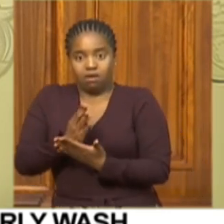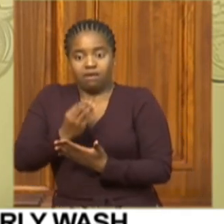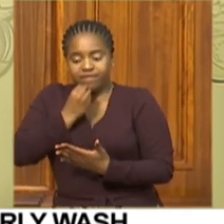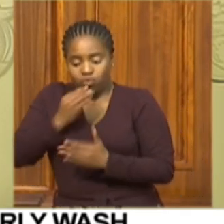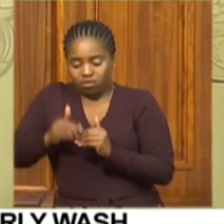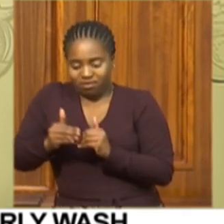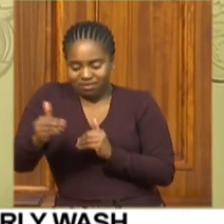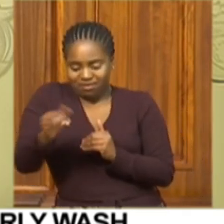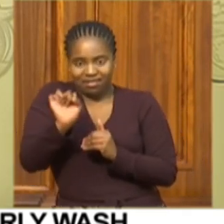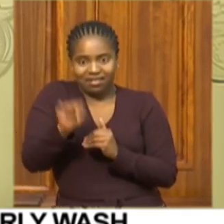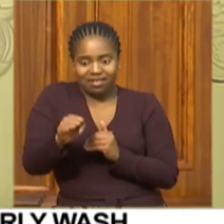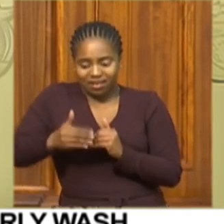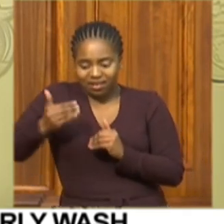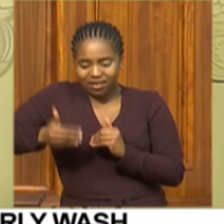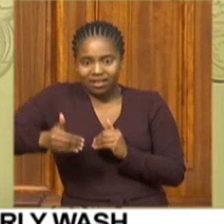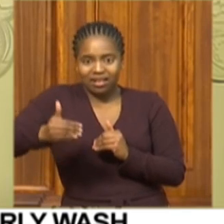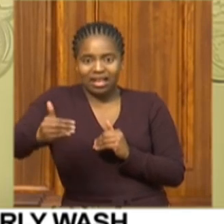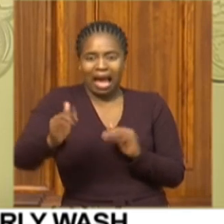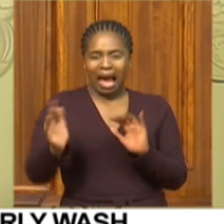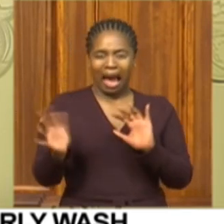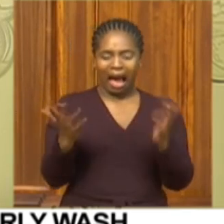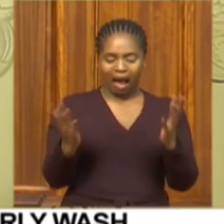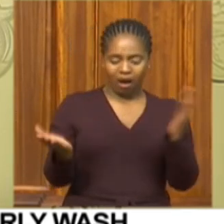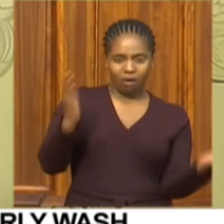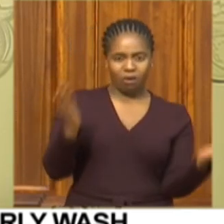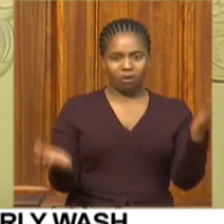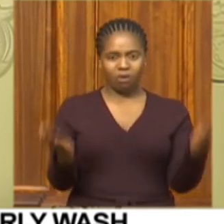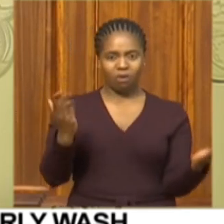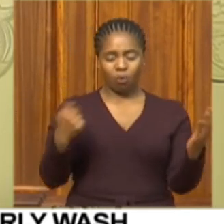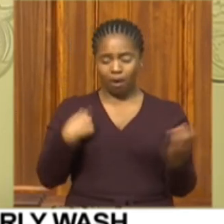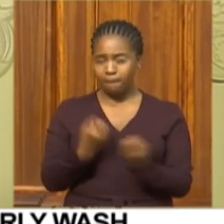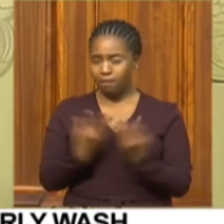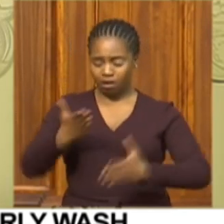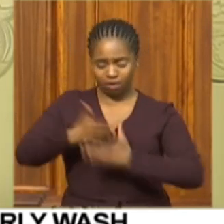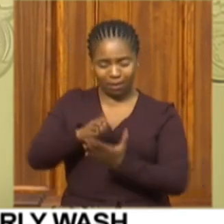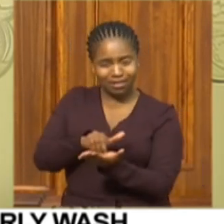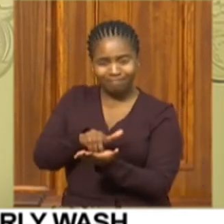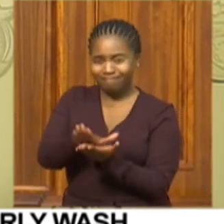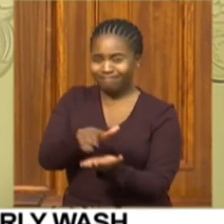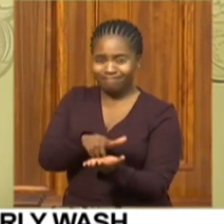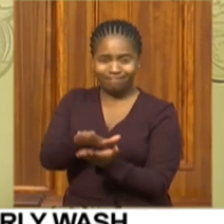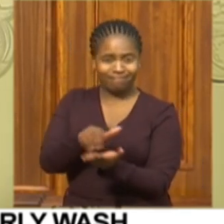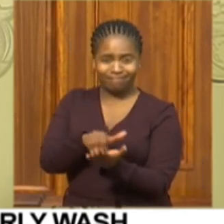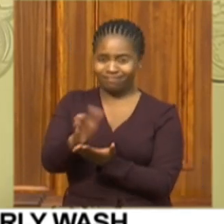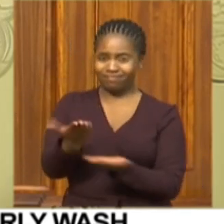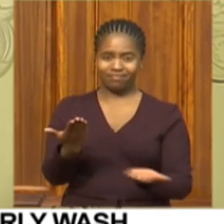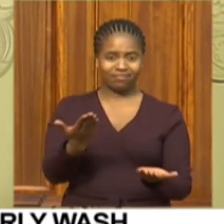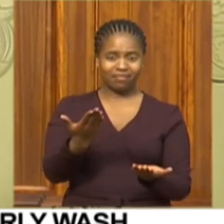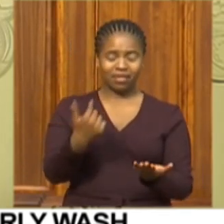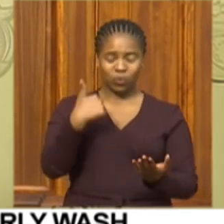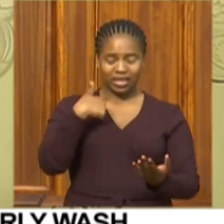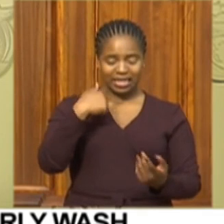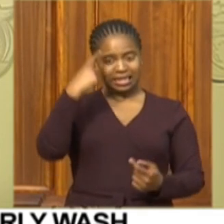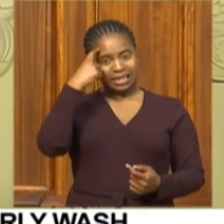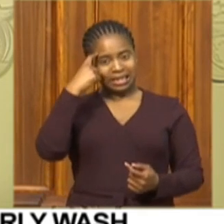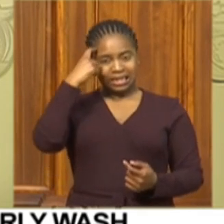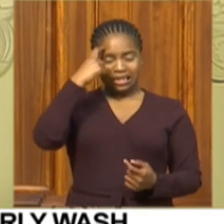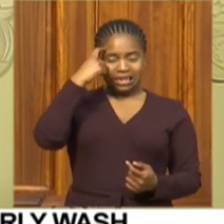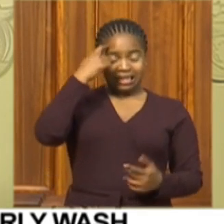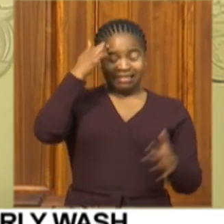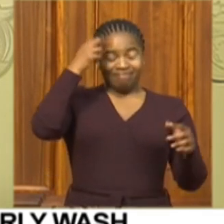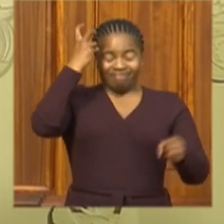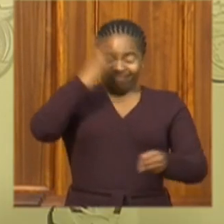devastating epidemic and a deep recession. It has required difficult choices with